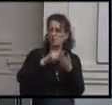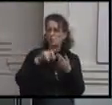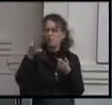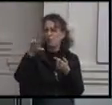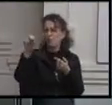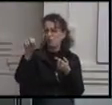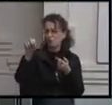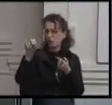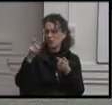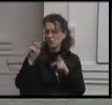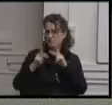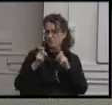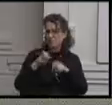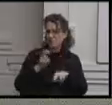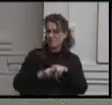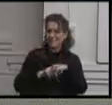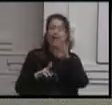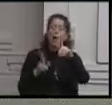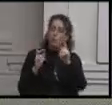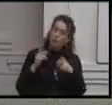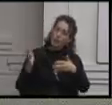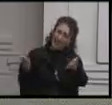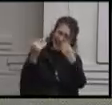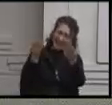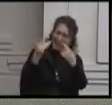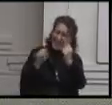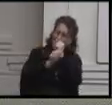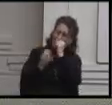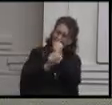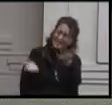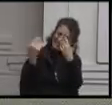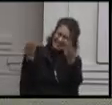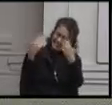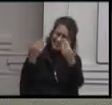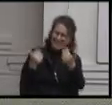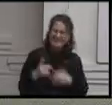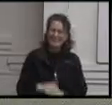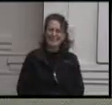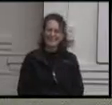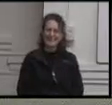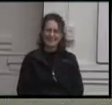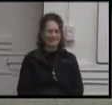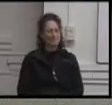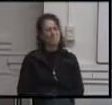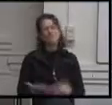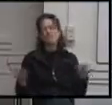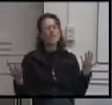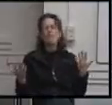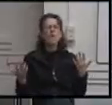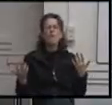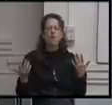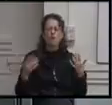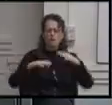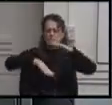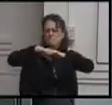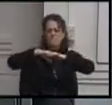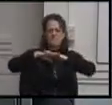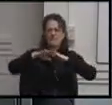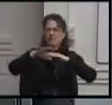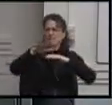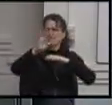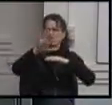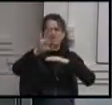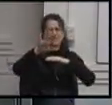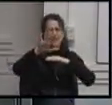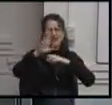you guys as much of your 15 minutes of fame here as possible here, so. It probably won't be any more than 45. I